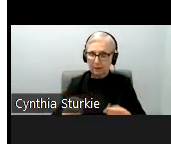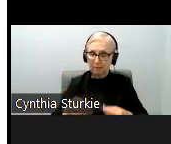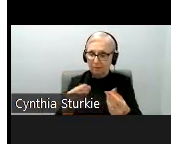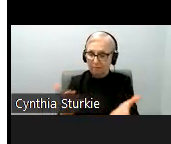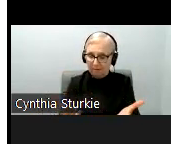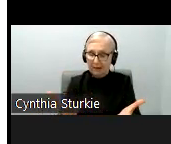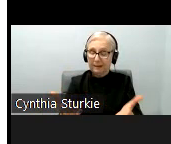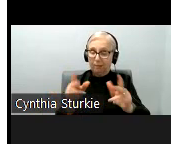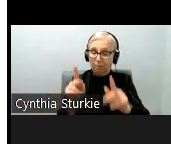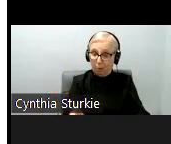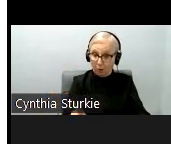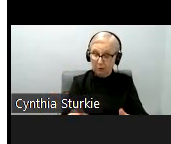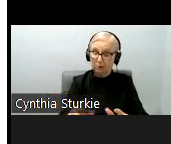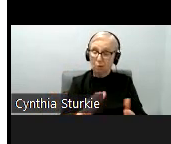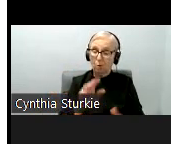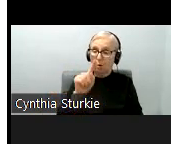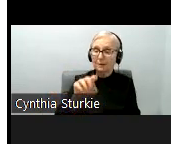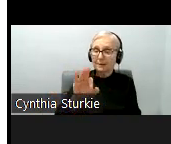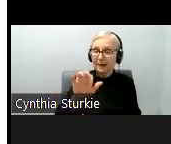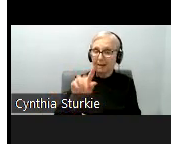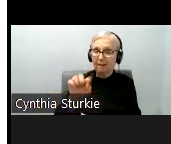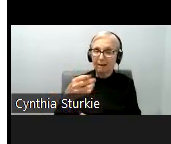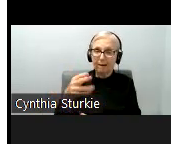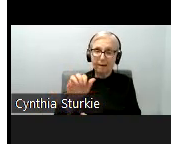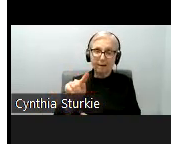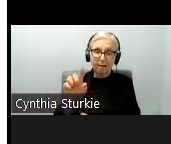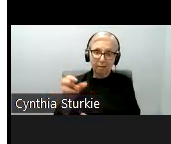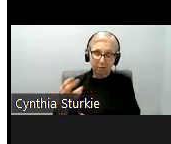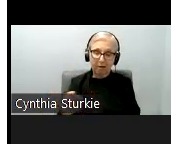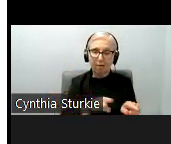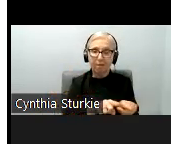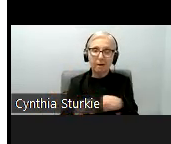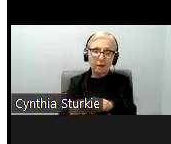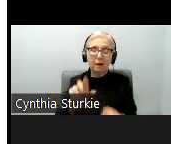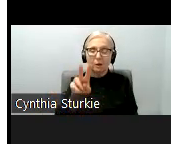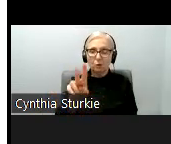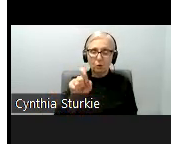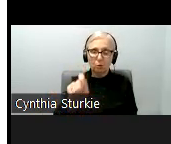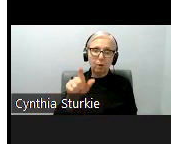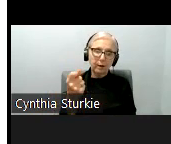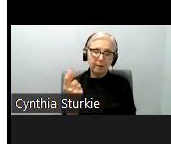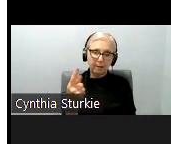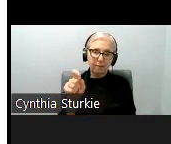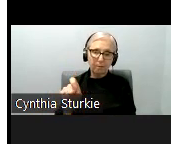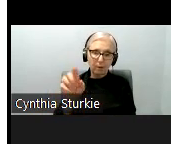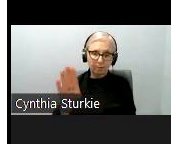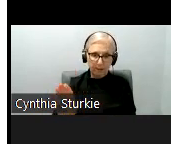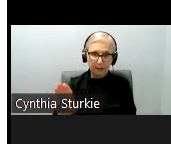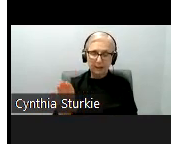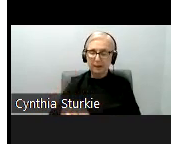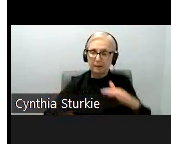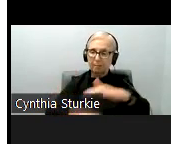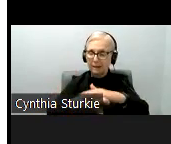via telehealth in accordance with that 2.11.b, and treatment groups again shall not exceed 12